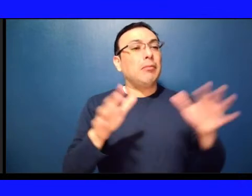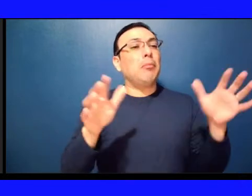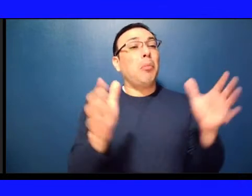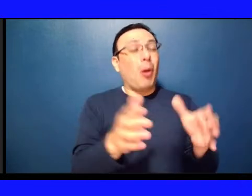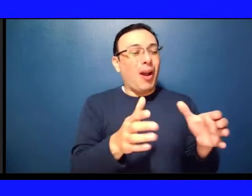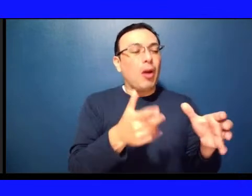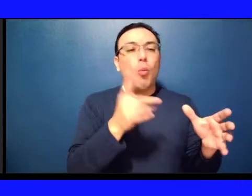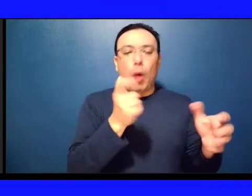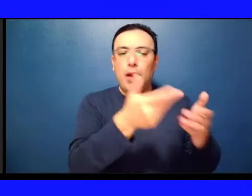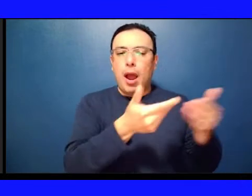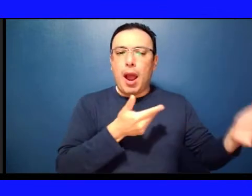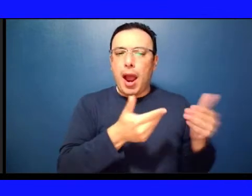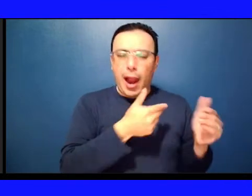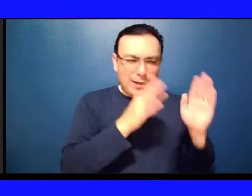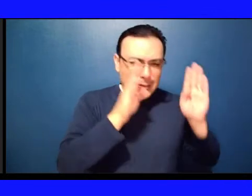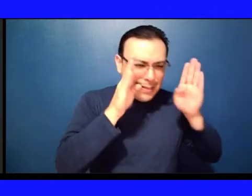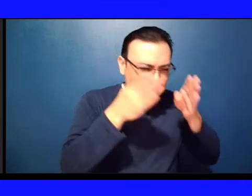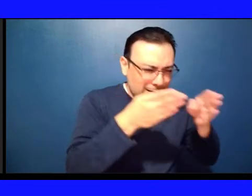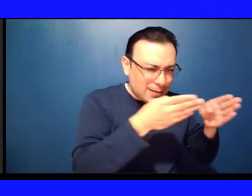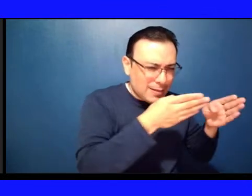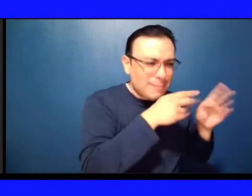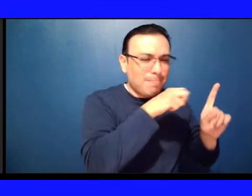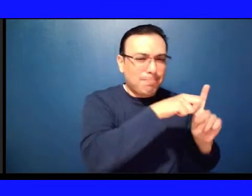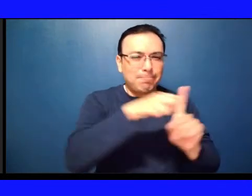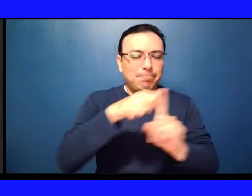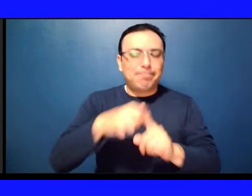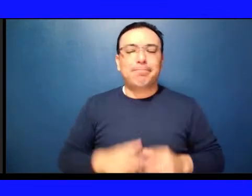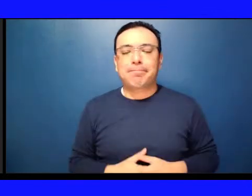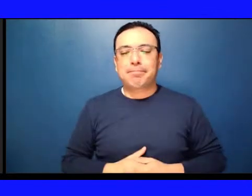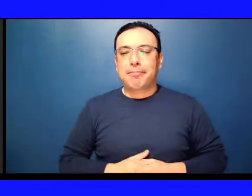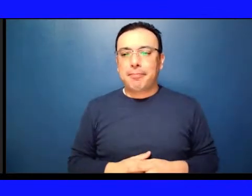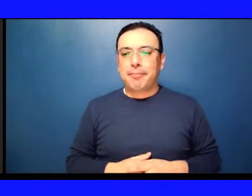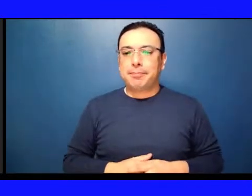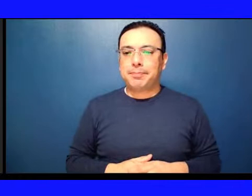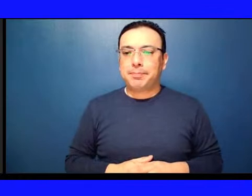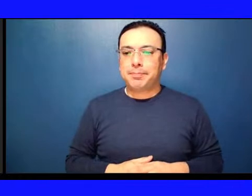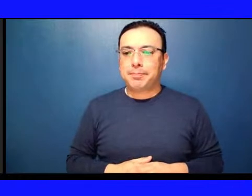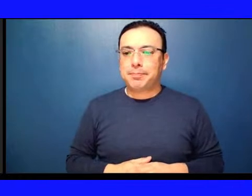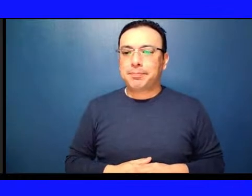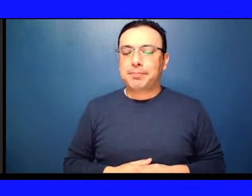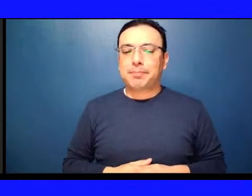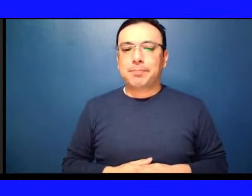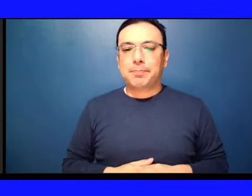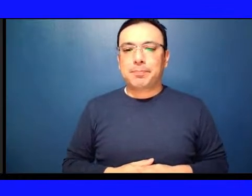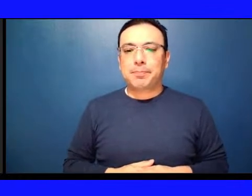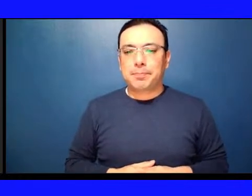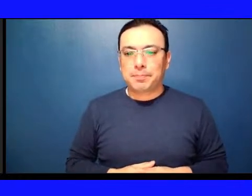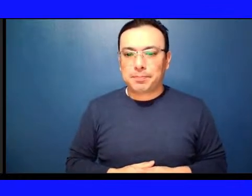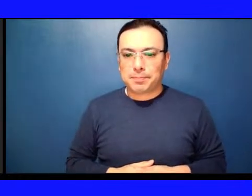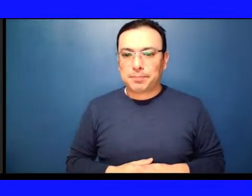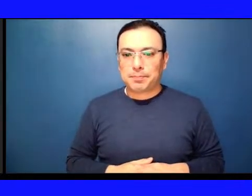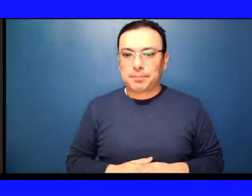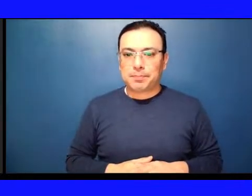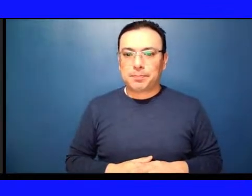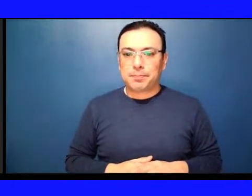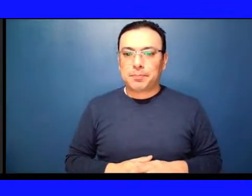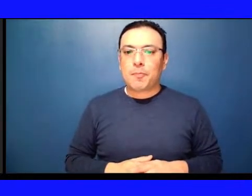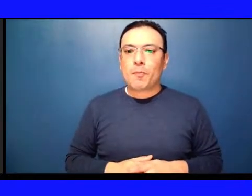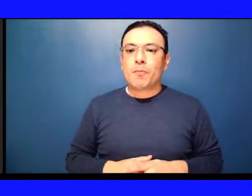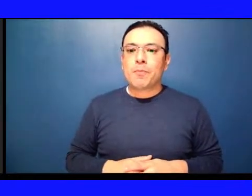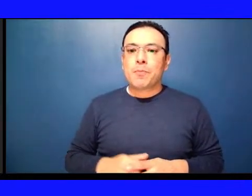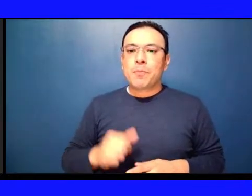January. So we're collecting that data, and we're narrowing the gap on any missing data of self-identifying